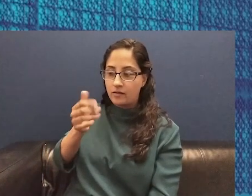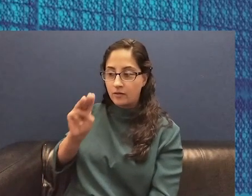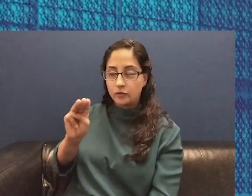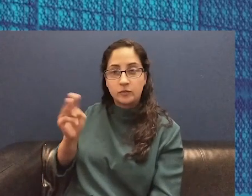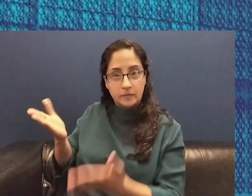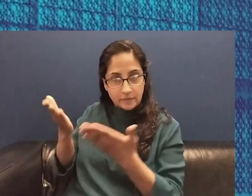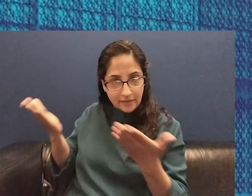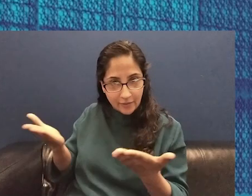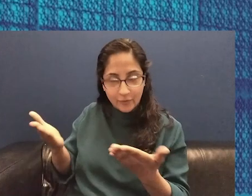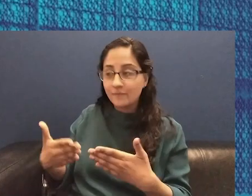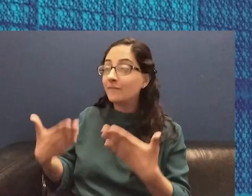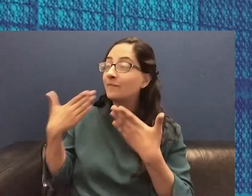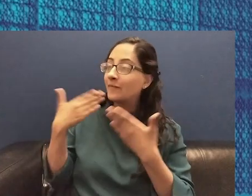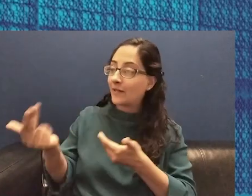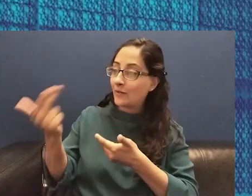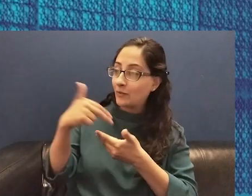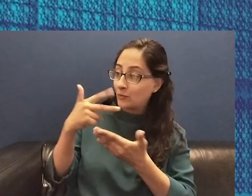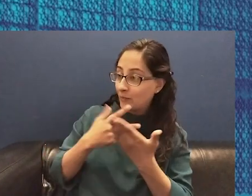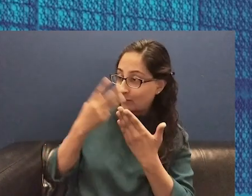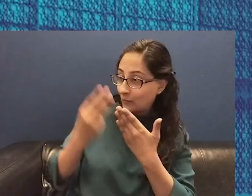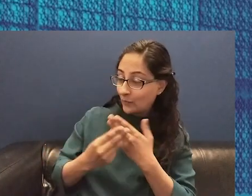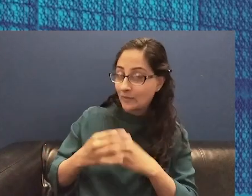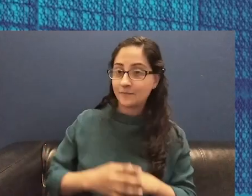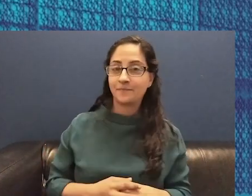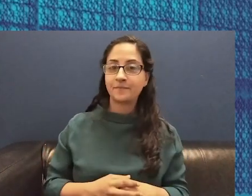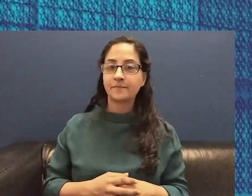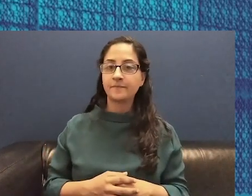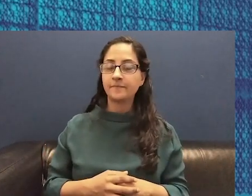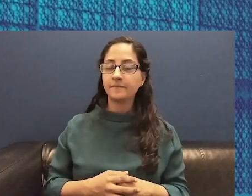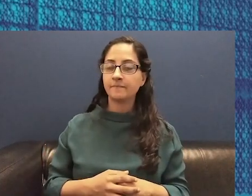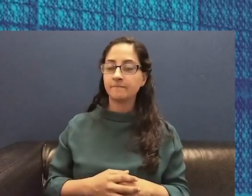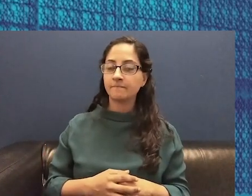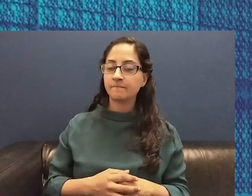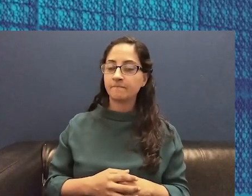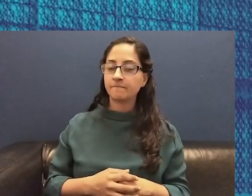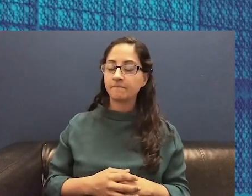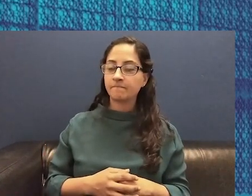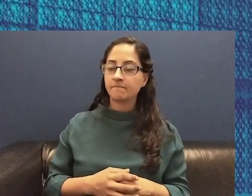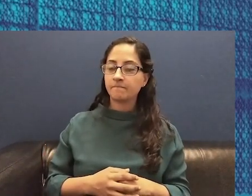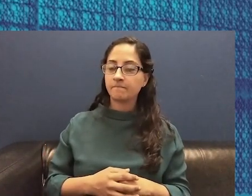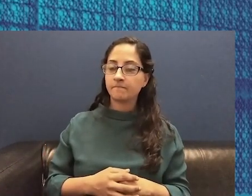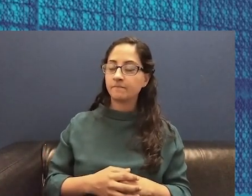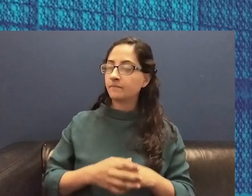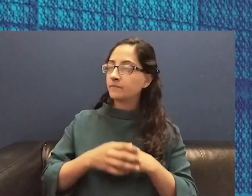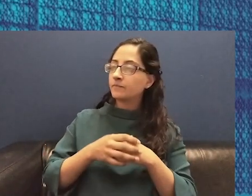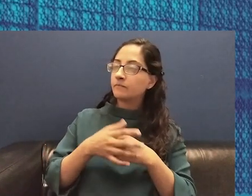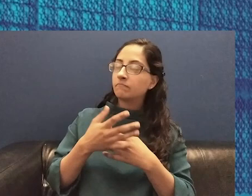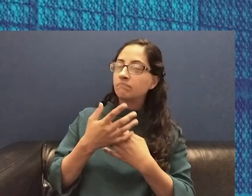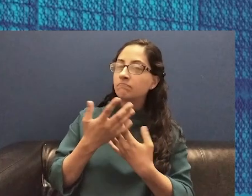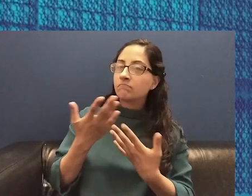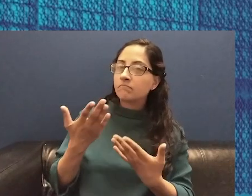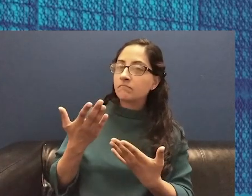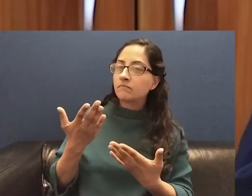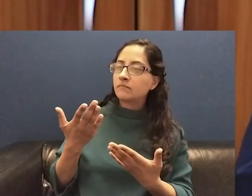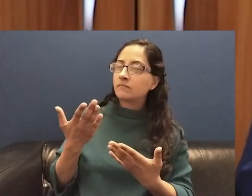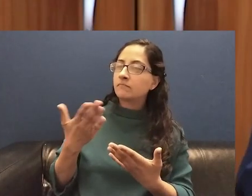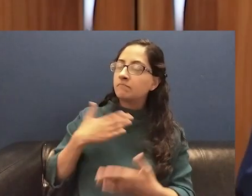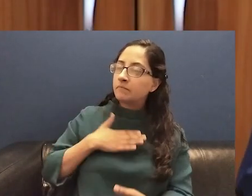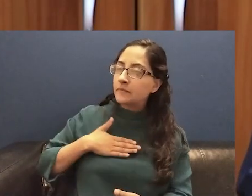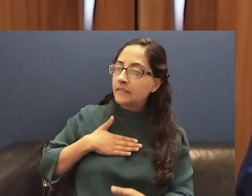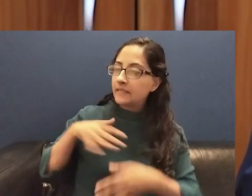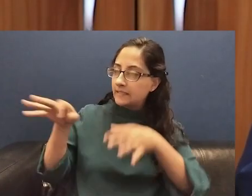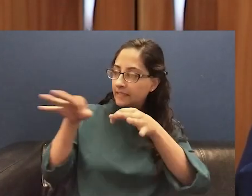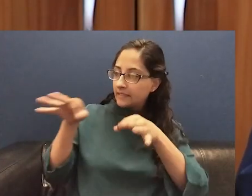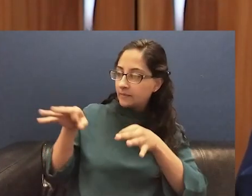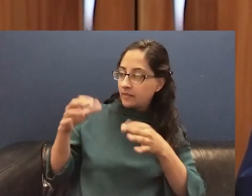today. I'd like to start off by asking you to provide us a summary of the current situation in Afghanistan.